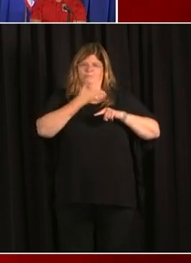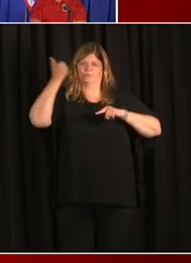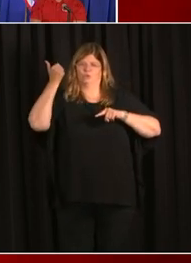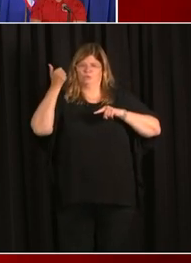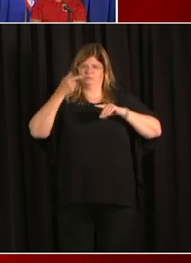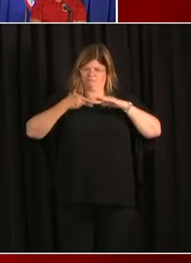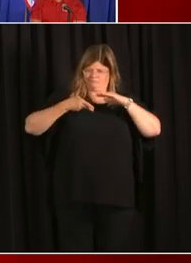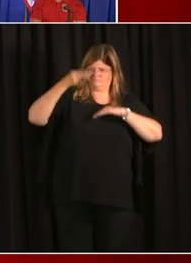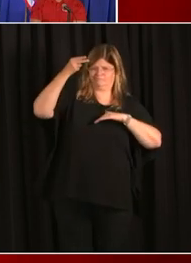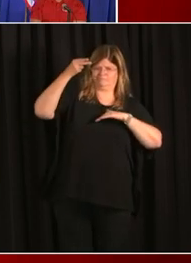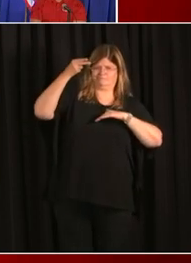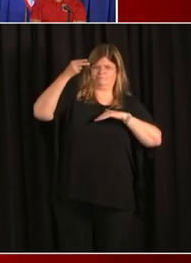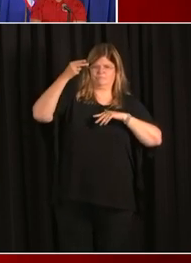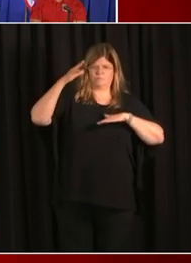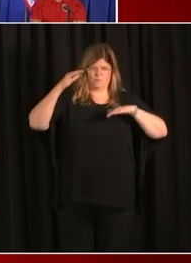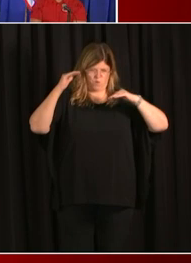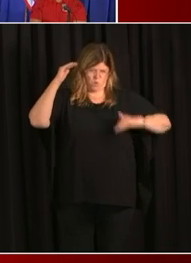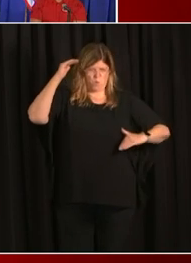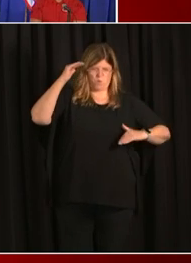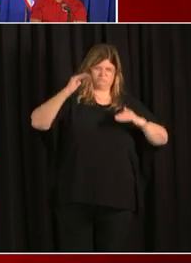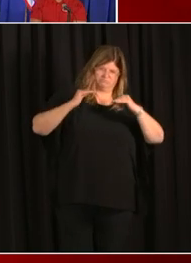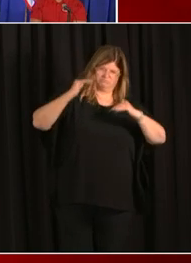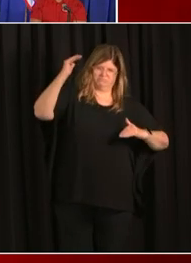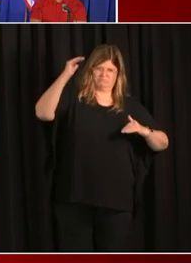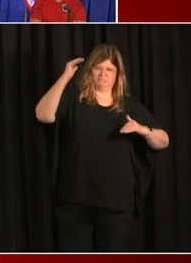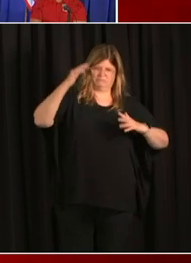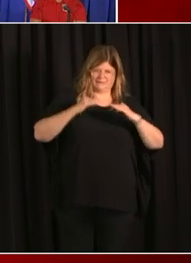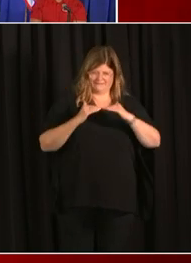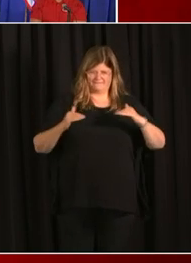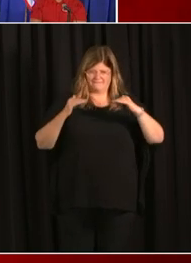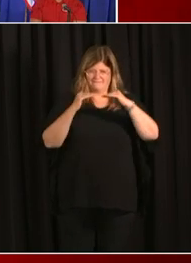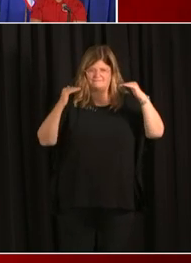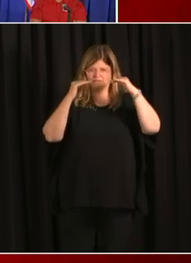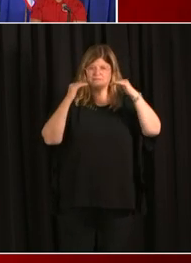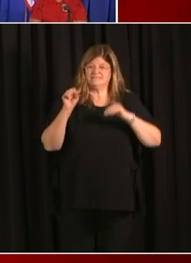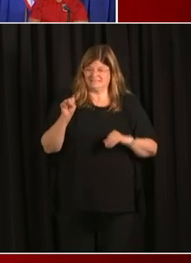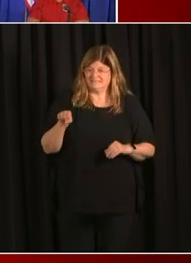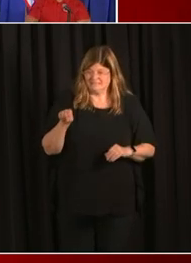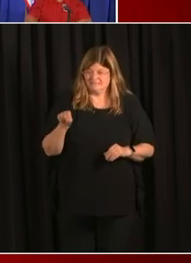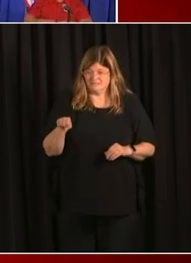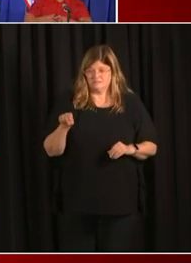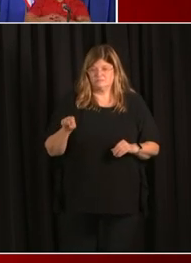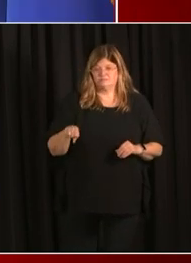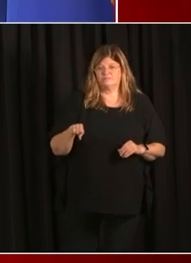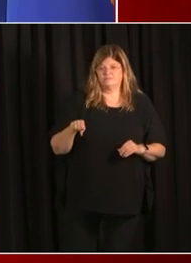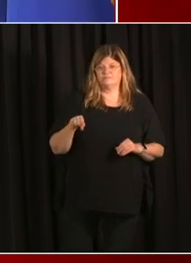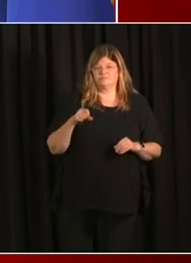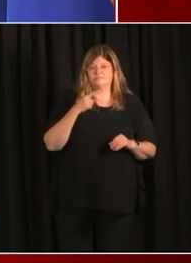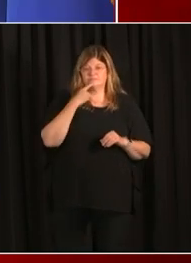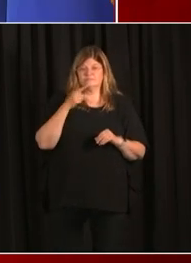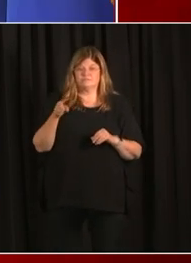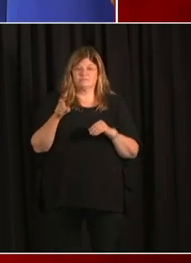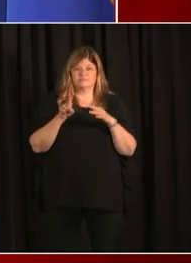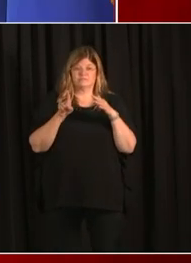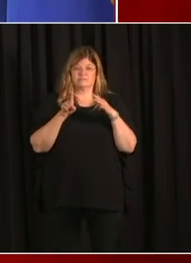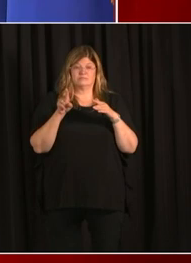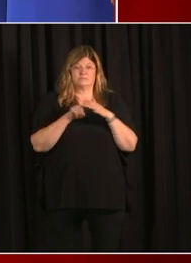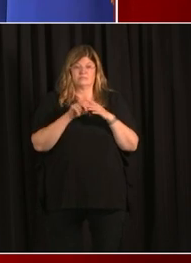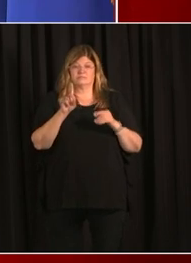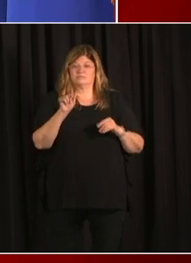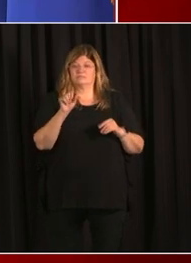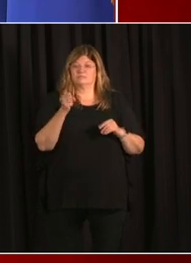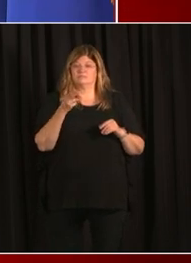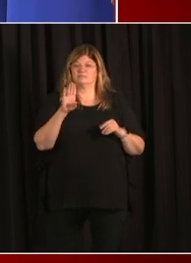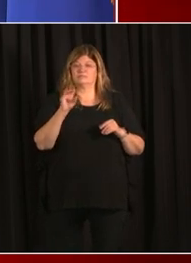are we at right now? Can you tell us that? Sure. So when they appear on the dashboard next week, you'll see a framing